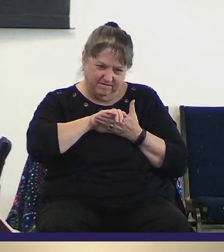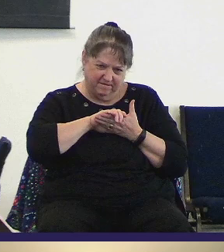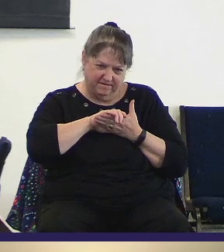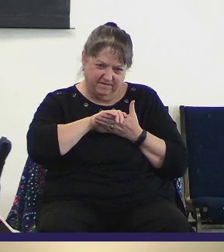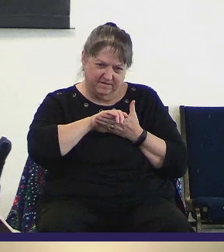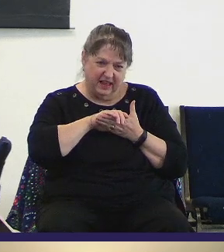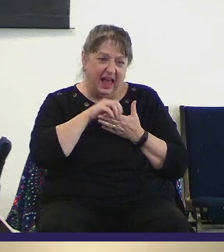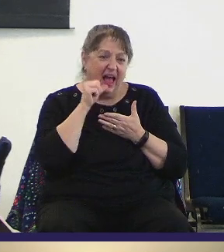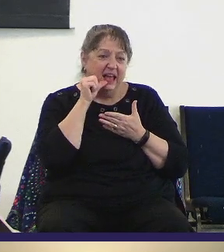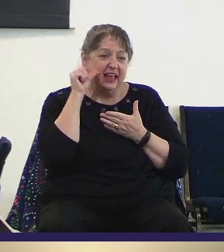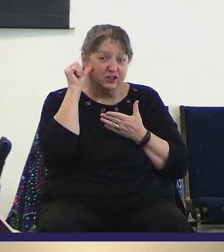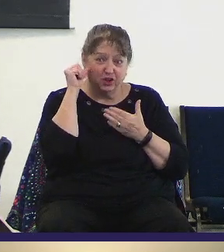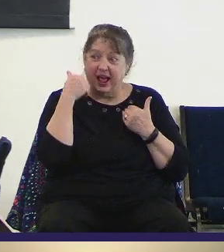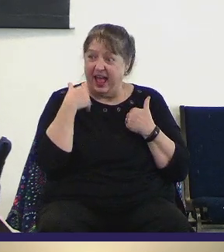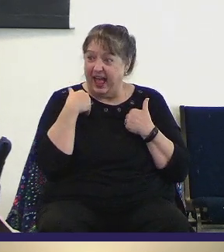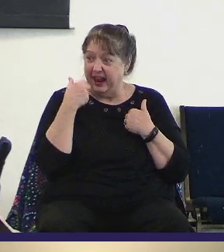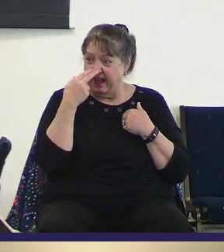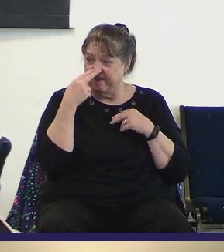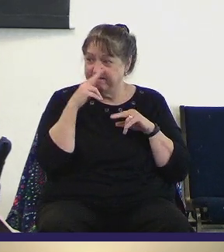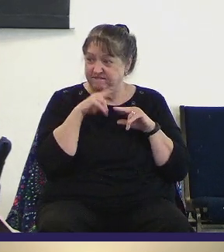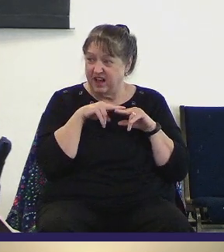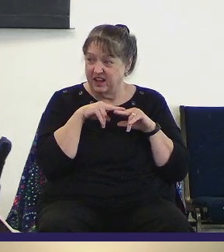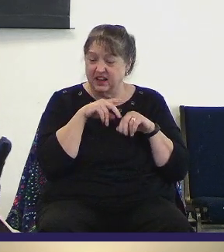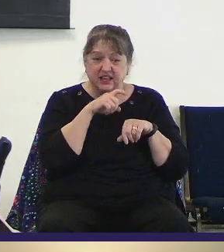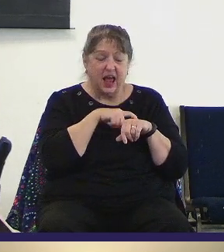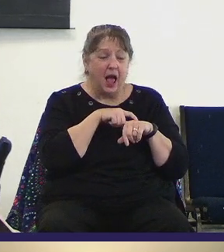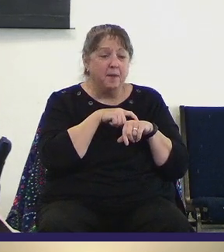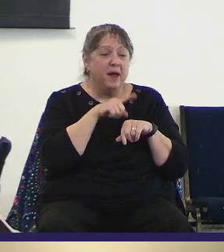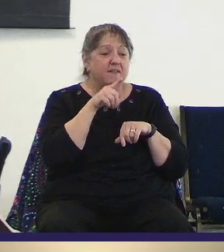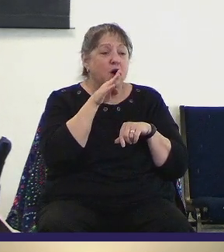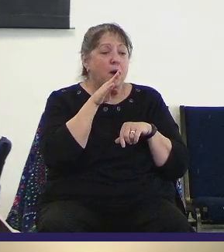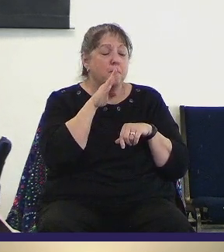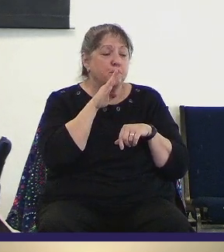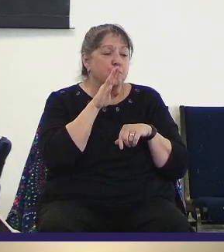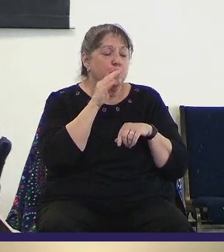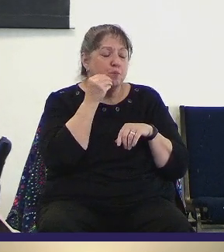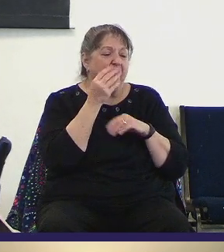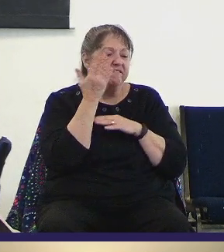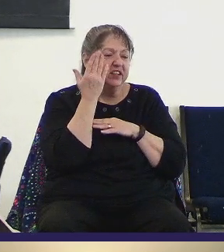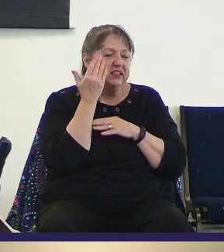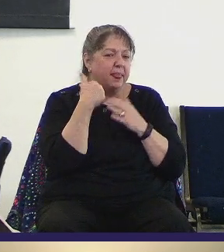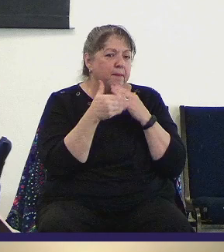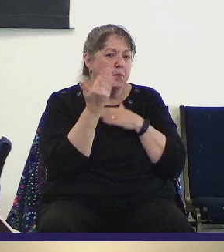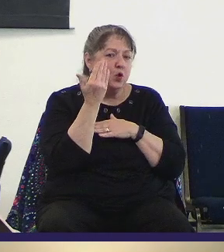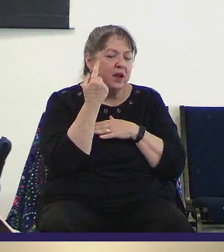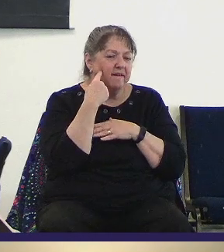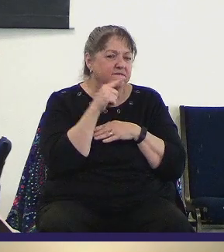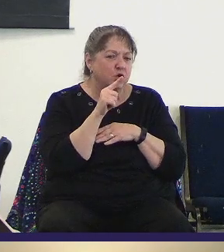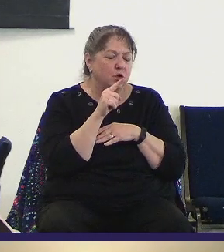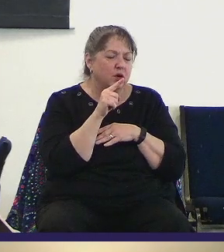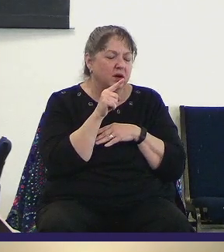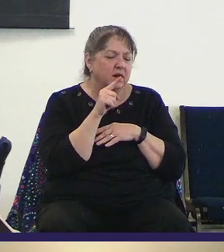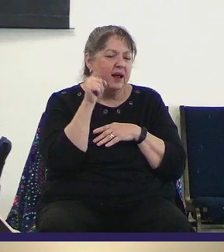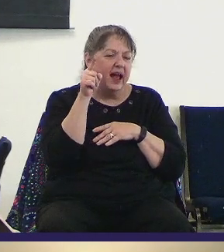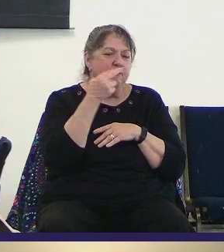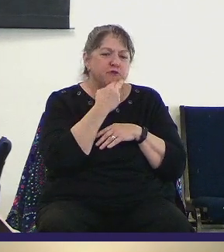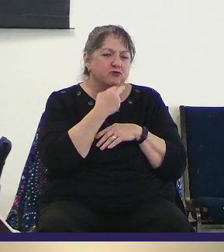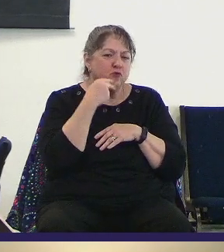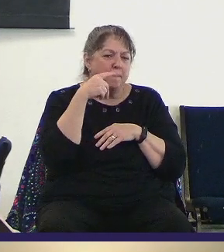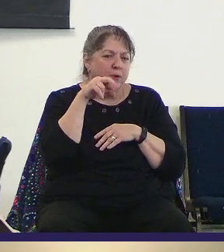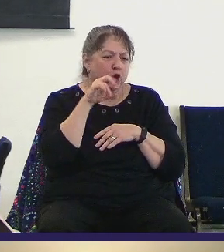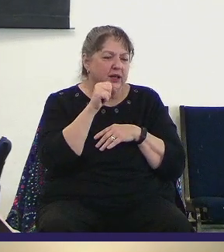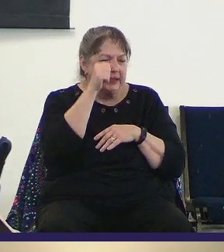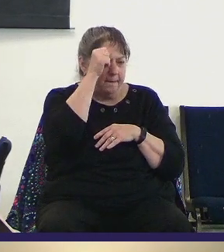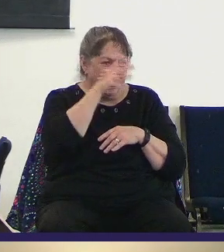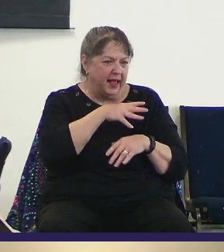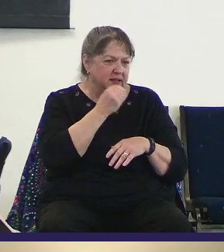Dave, yesterday had a good time at our men's meeting. We had 11 men, Brother David Gray, and he challenged us on some thoughts from 1 Peter chapter